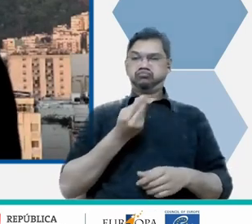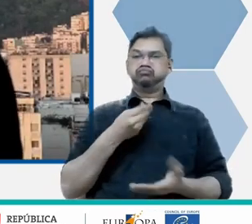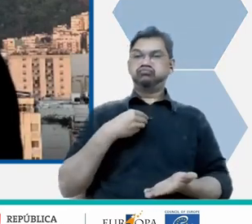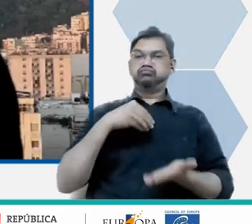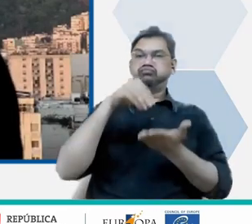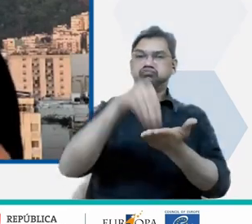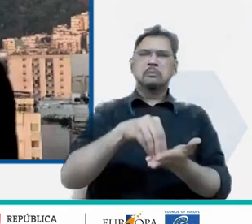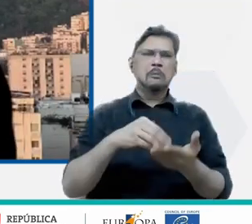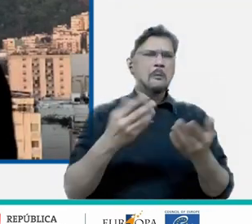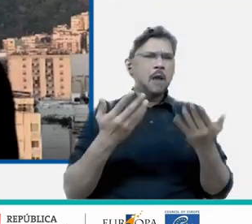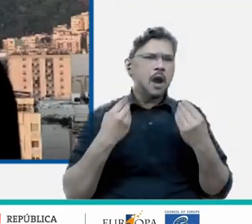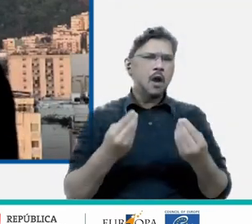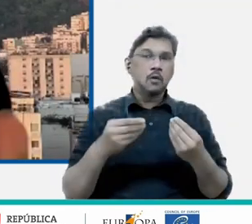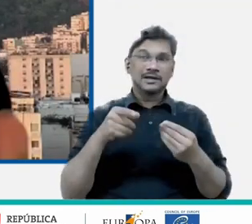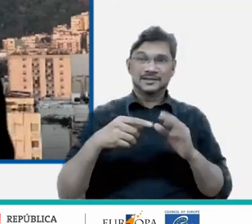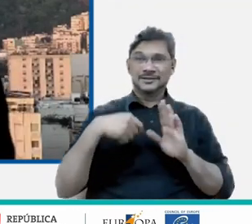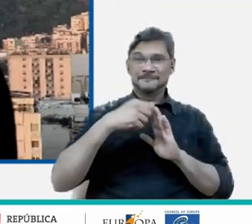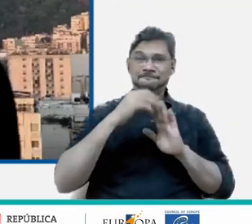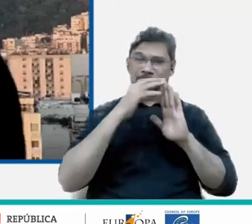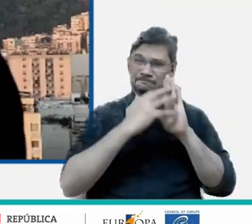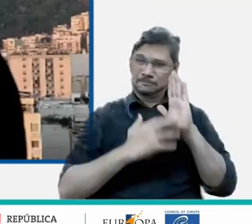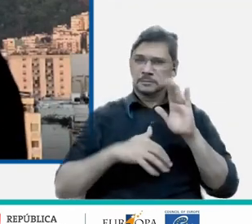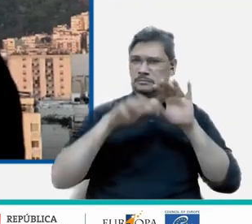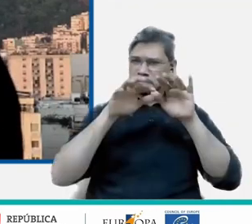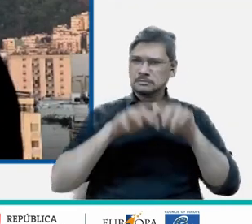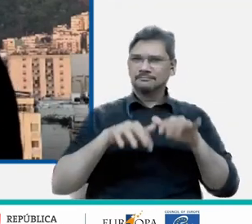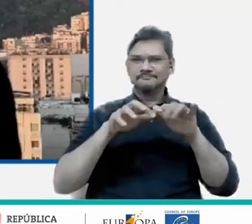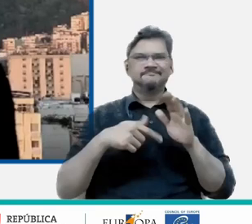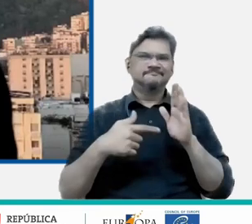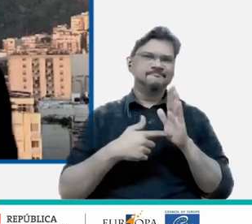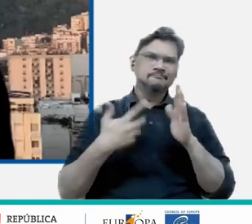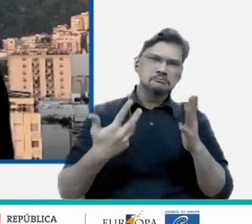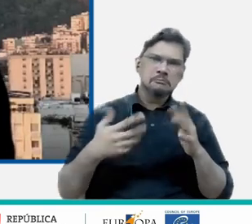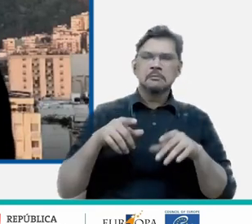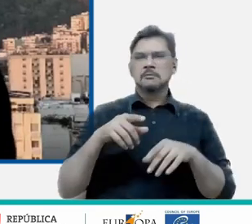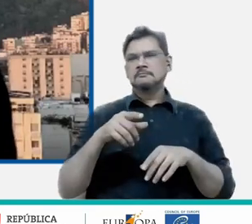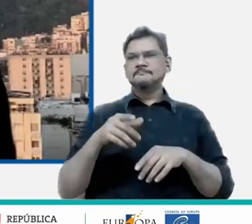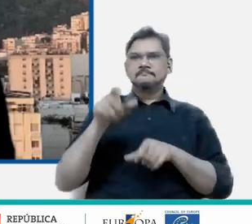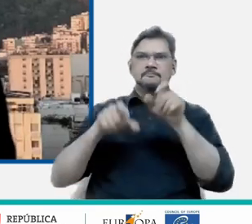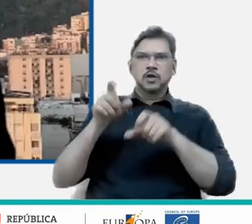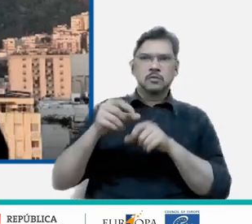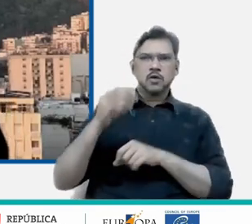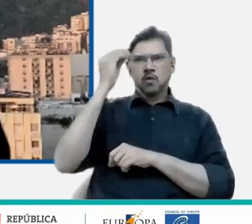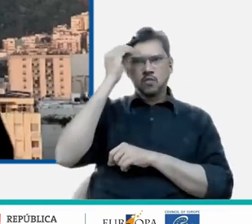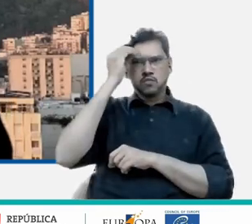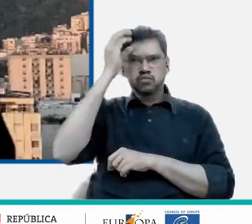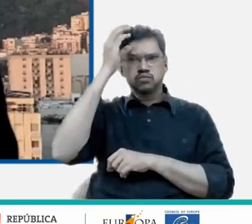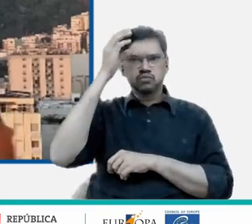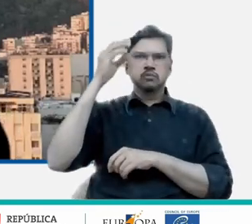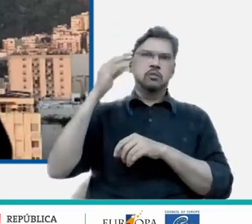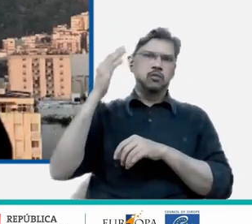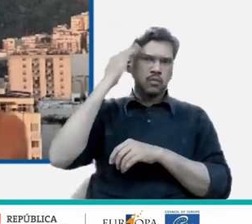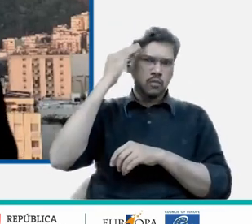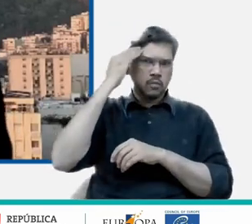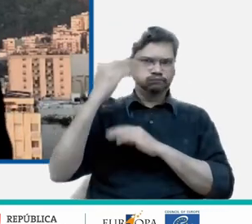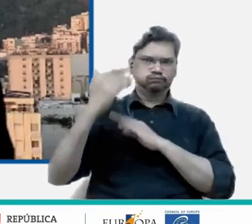higher degree of technical and financial engineer capability that often cities don't have. So we have a group